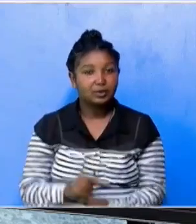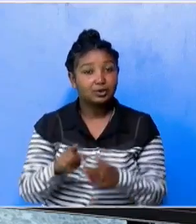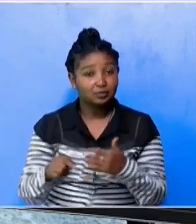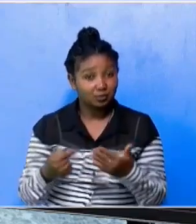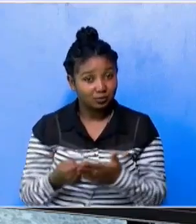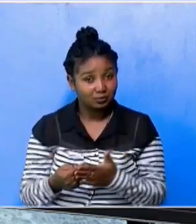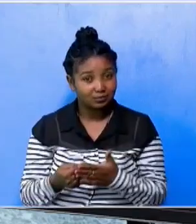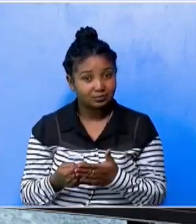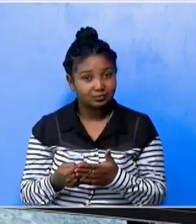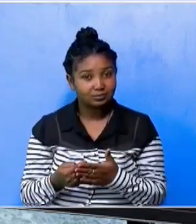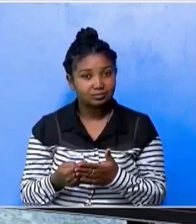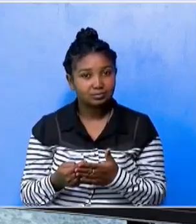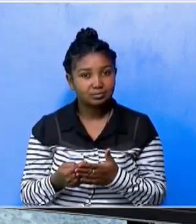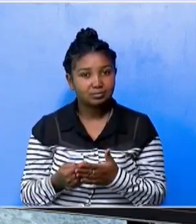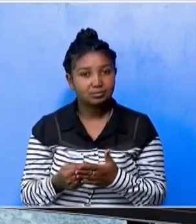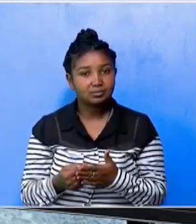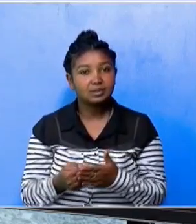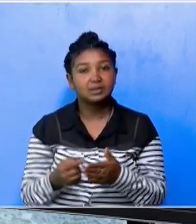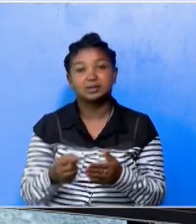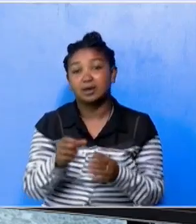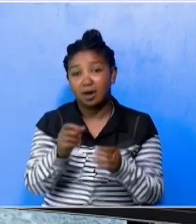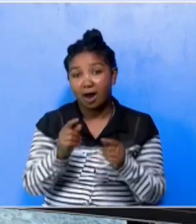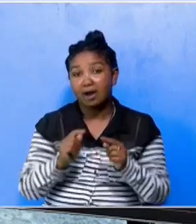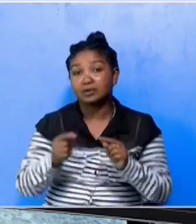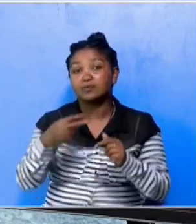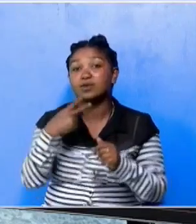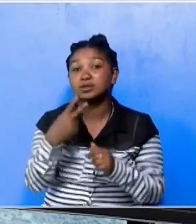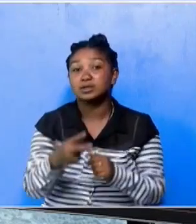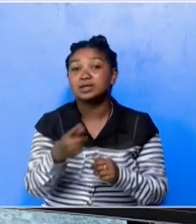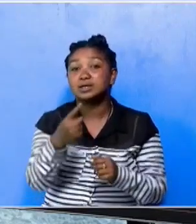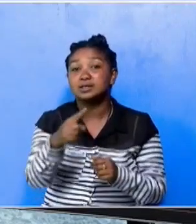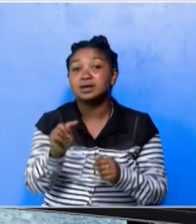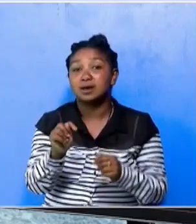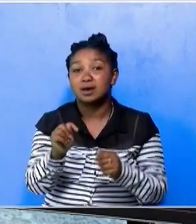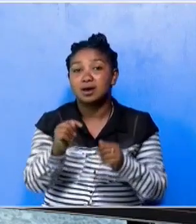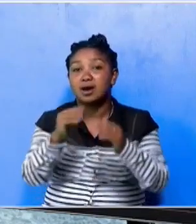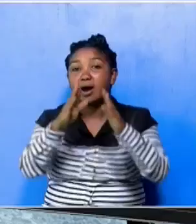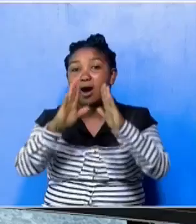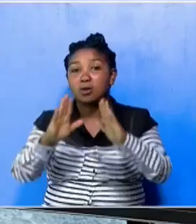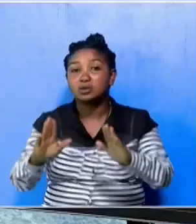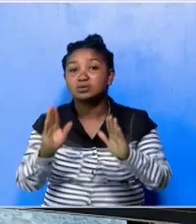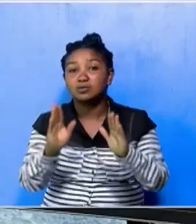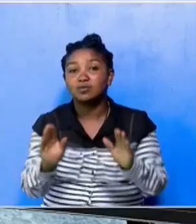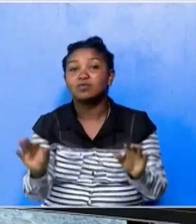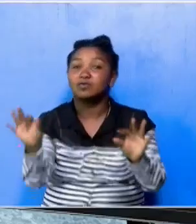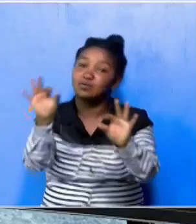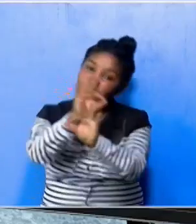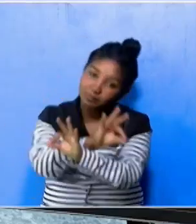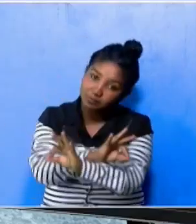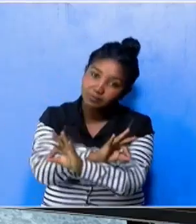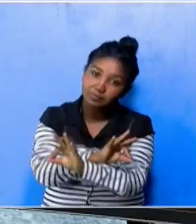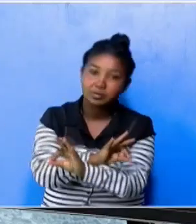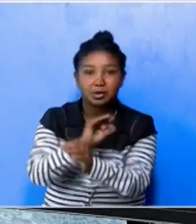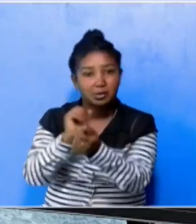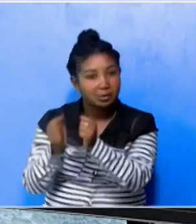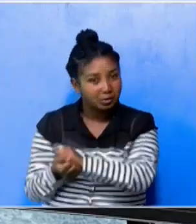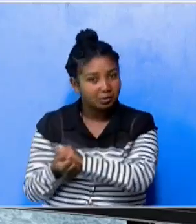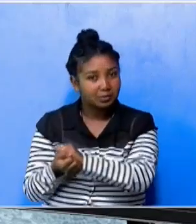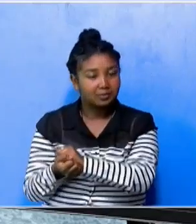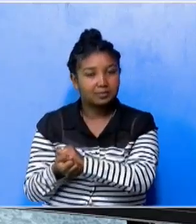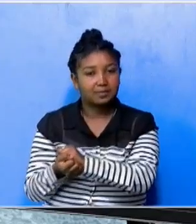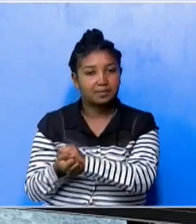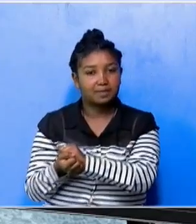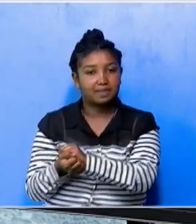So, in the active voice, the house is in the place of what? Receiver, because it is the receiver of the